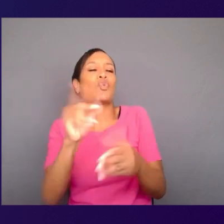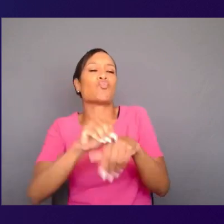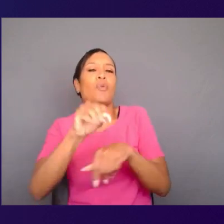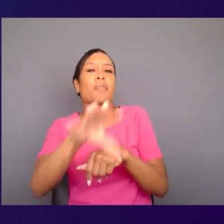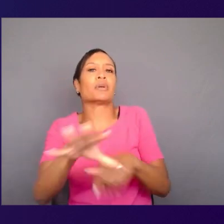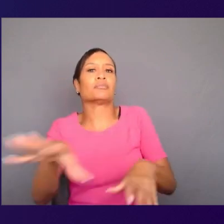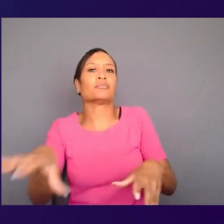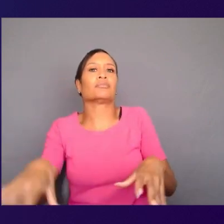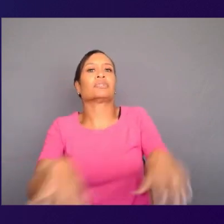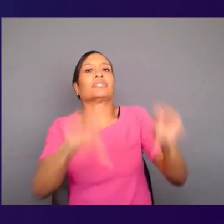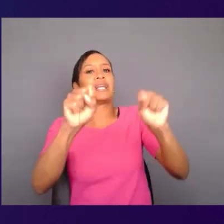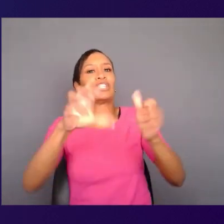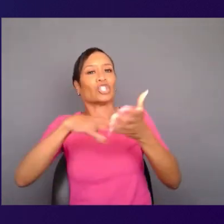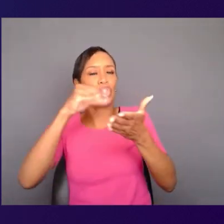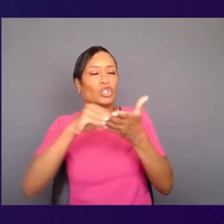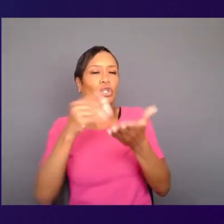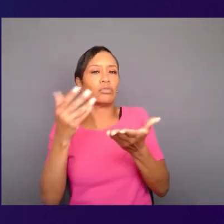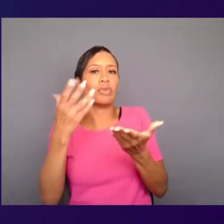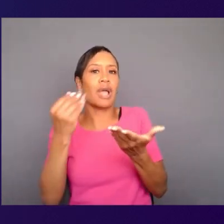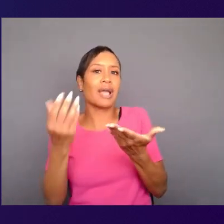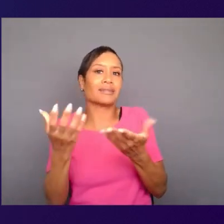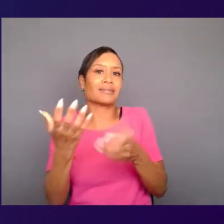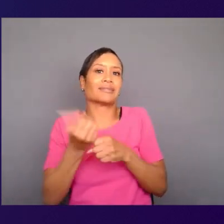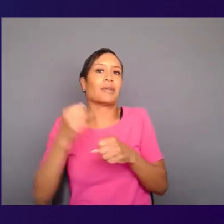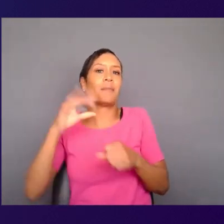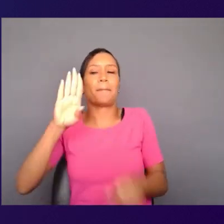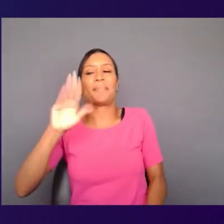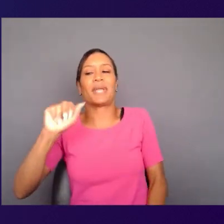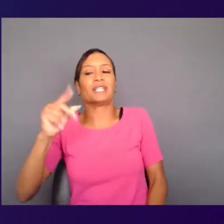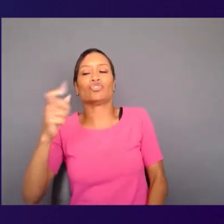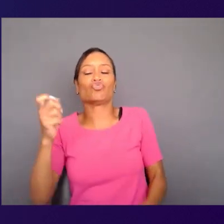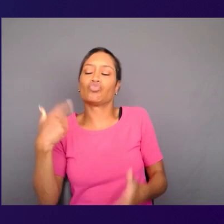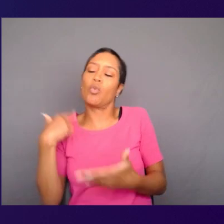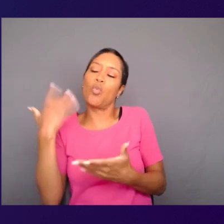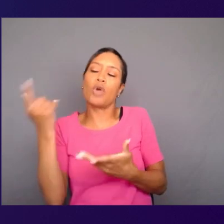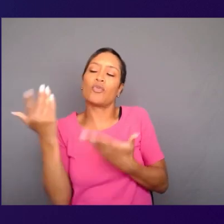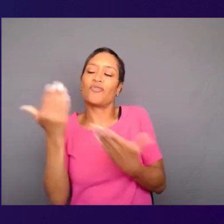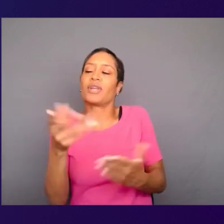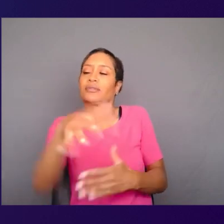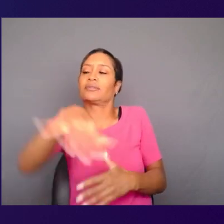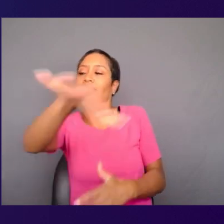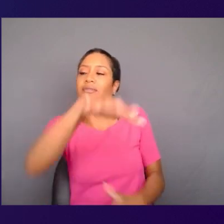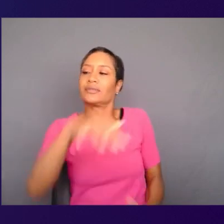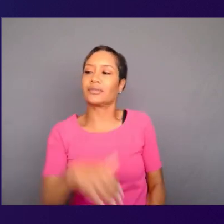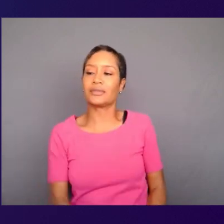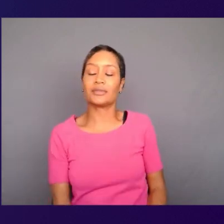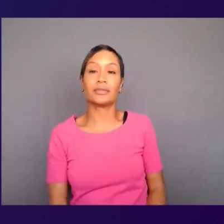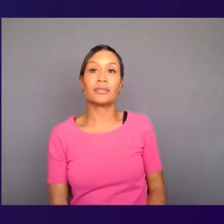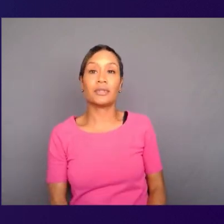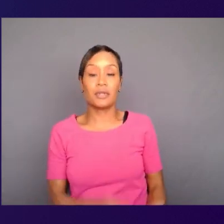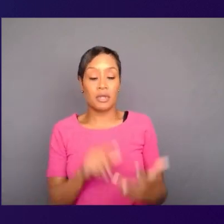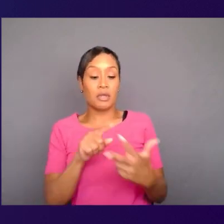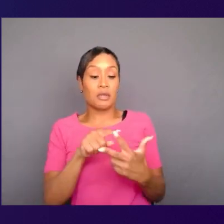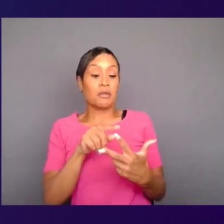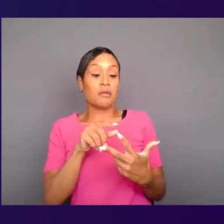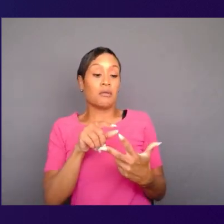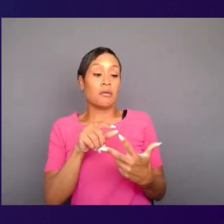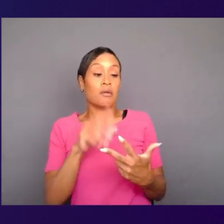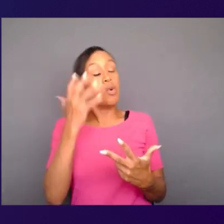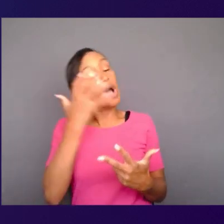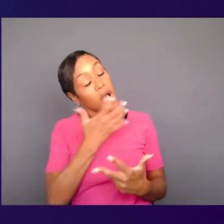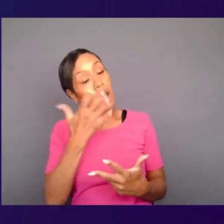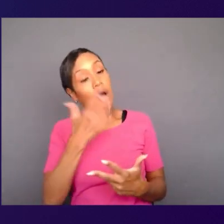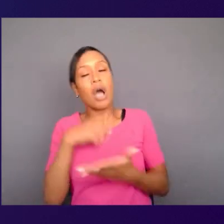additional learning and to earn storage badges? Wow. I'll echo what Dave just said, is